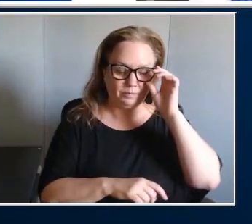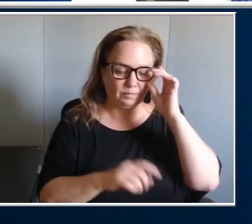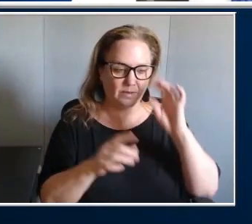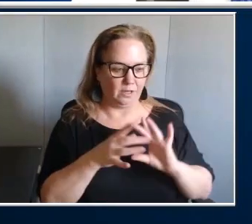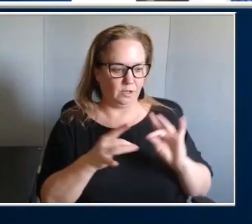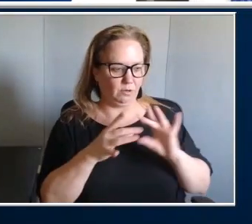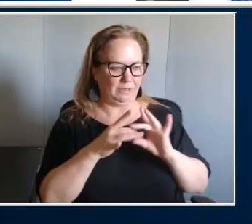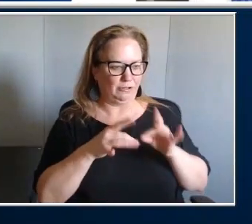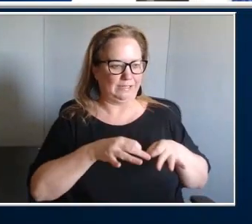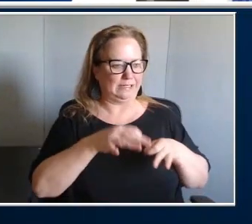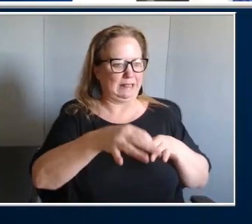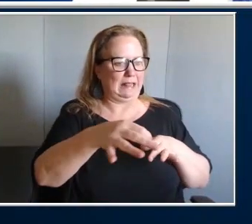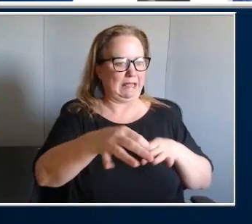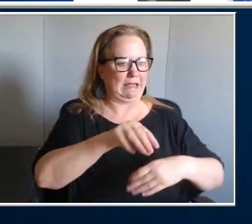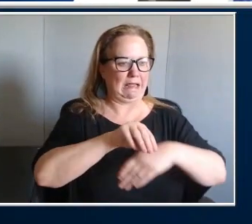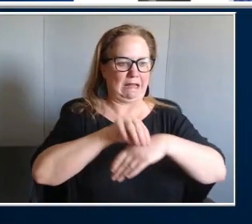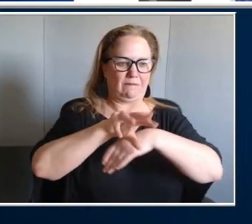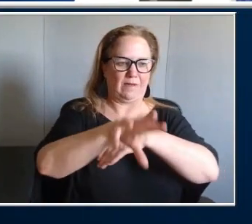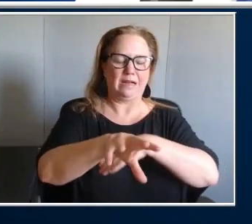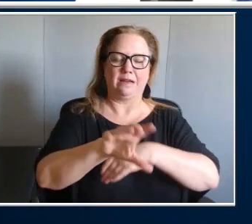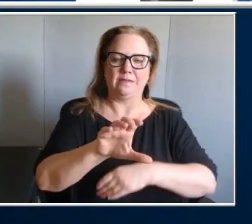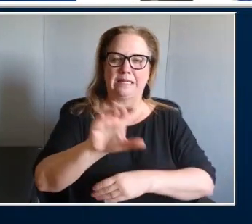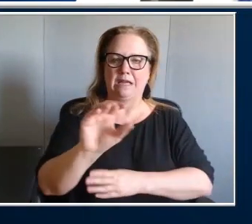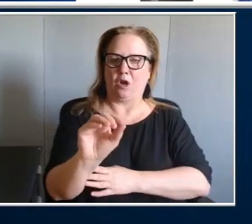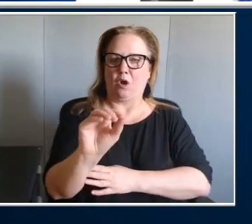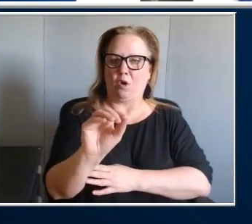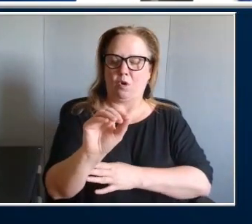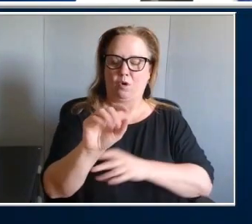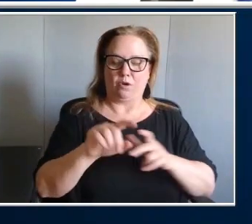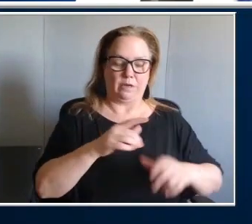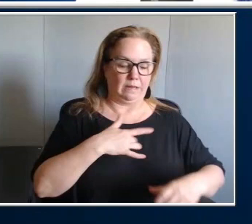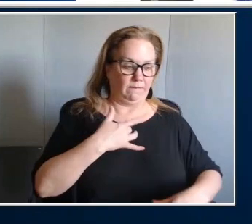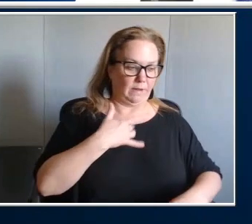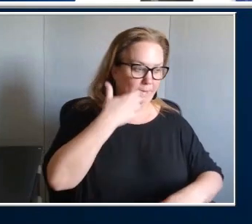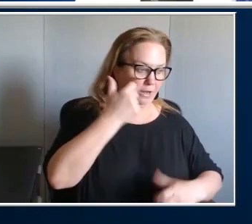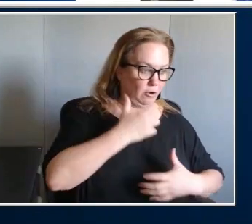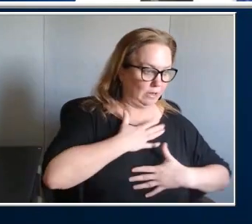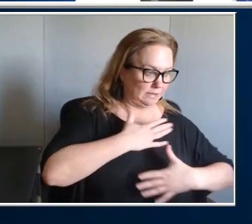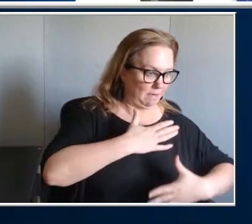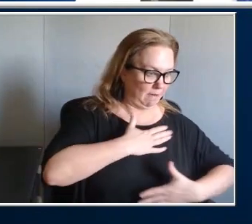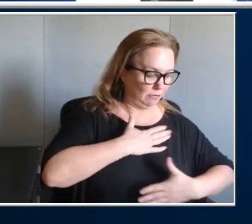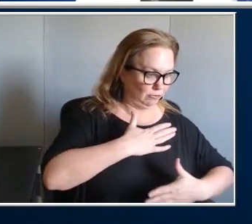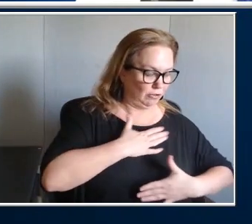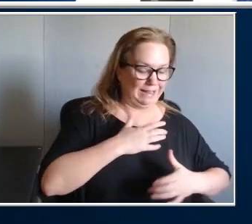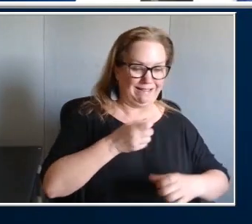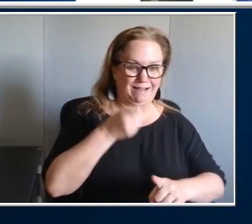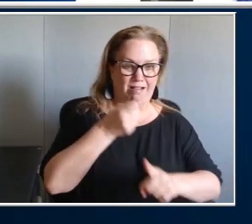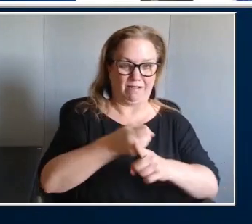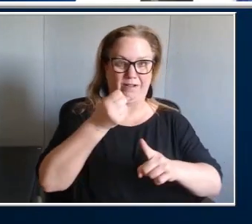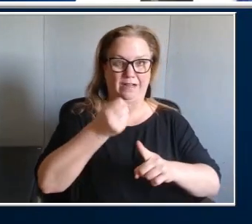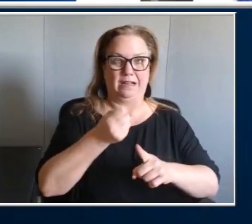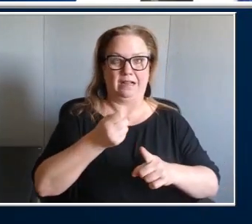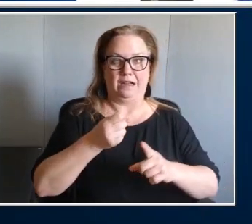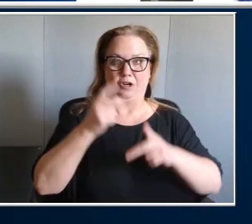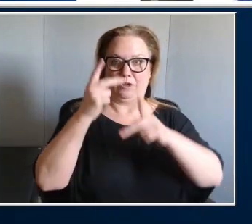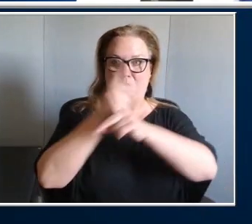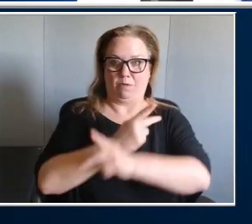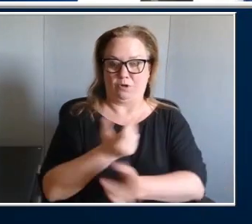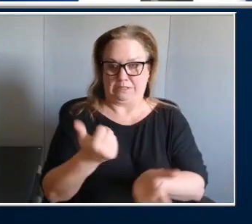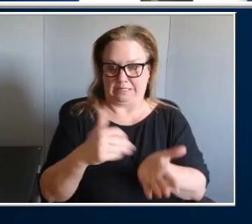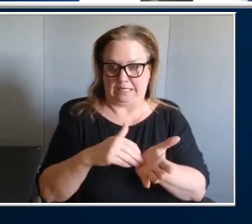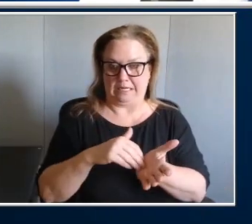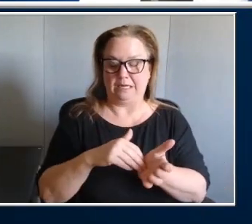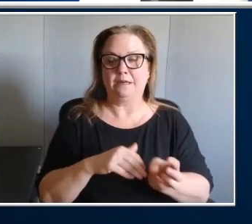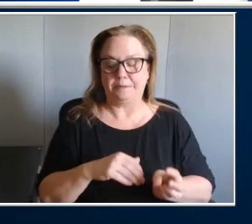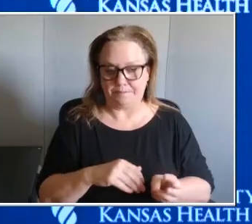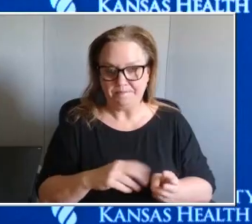delayed effect of carbon monoxide. Tell us a little bit about that. So you start to get better, you get some oxygen, and then all of a sudden things begin to get worse. So what